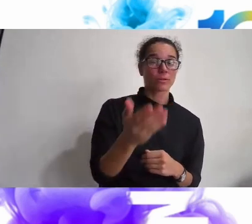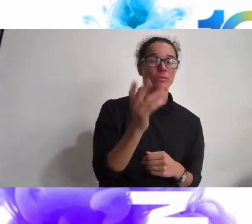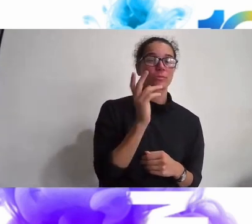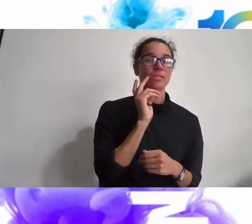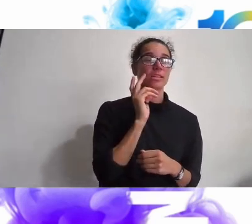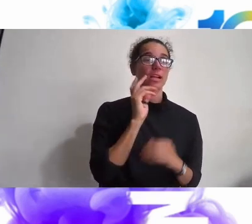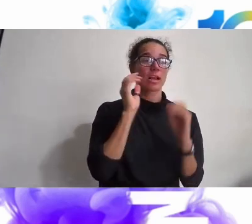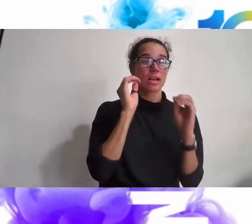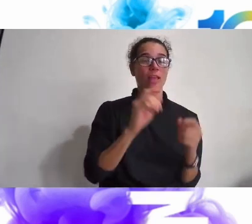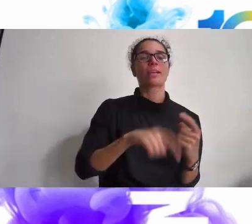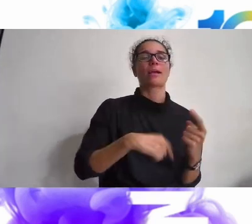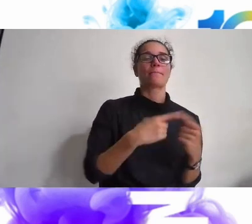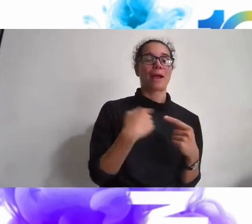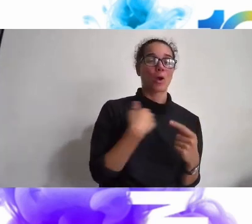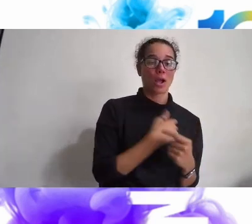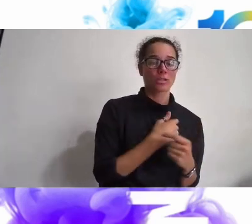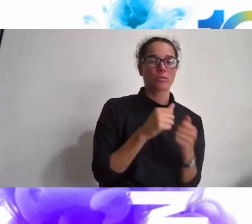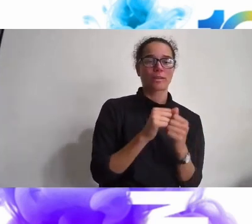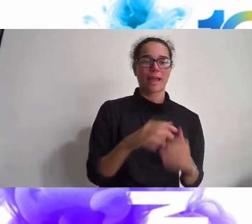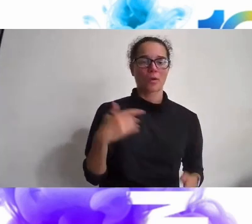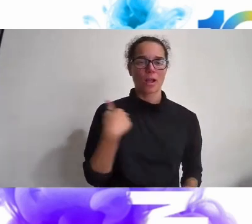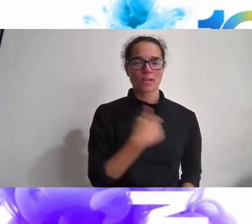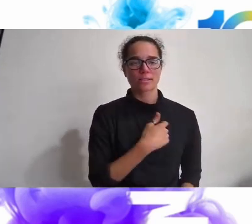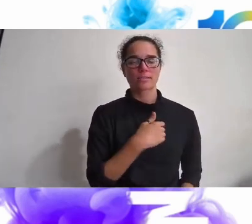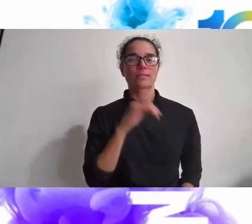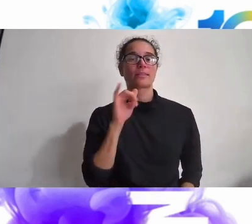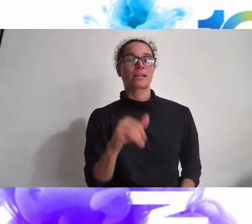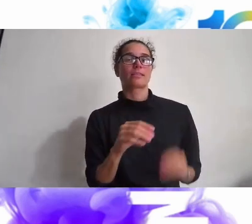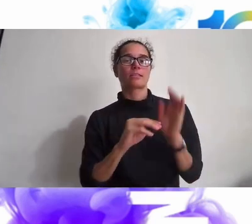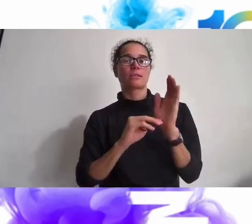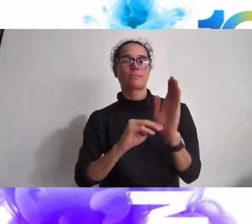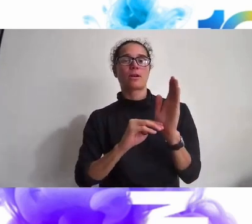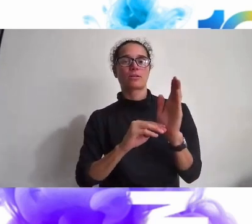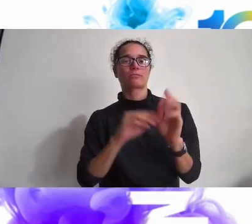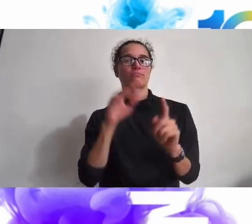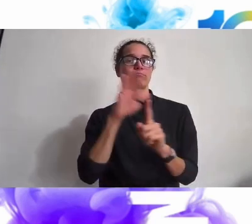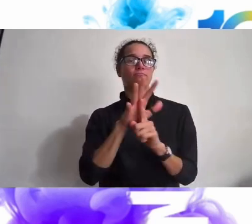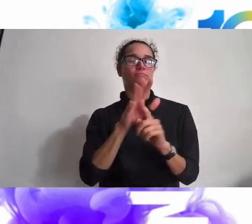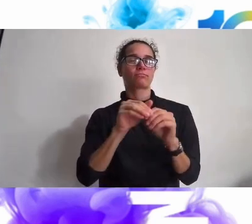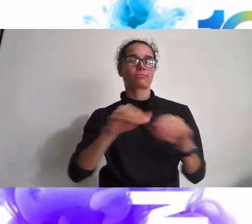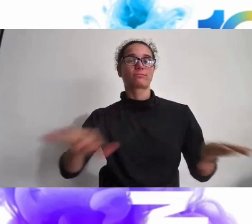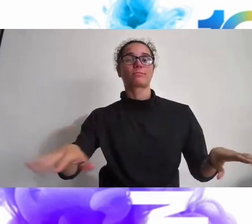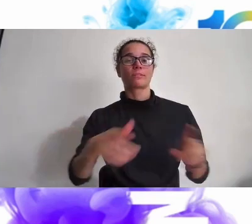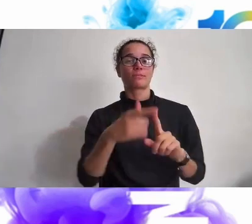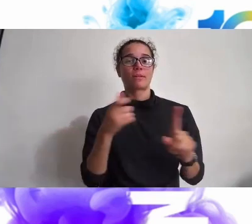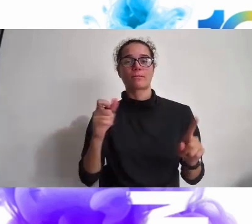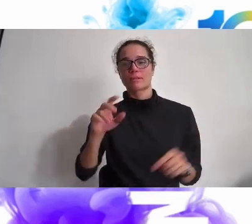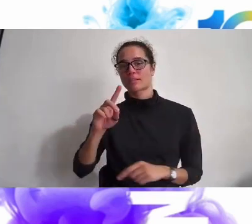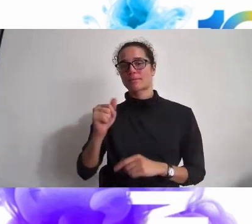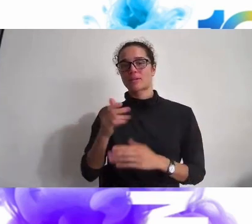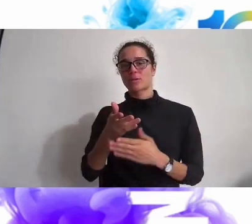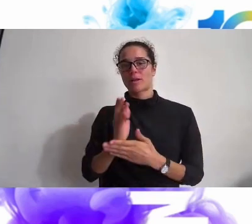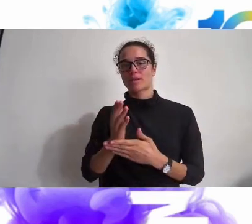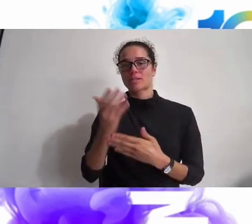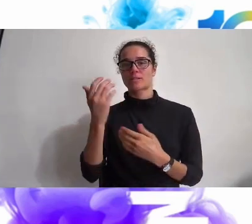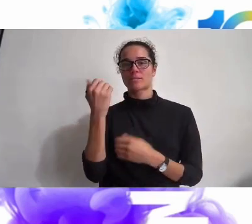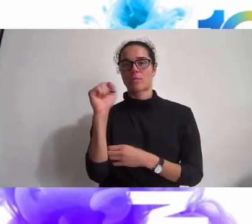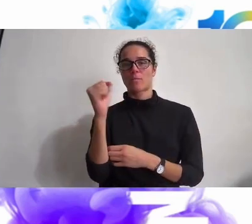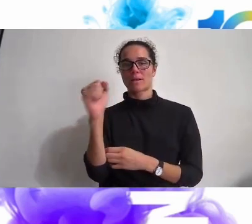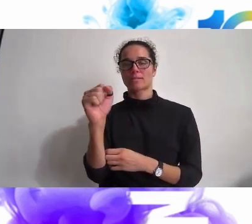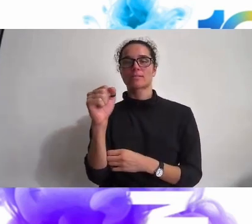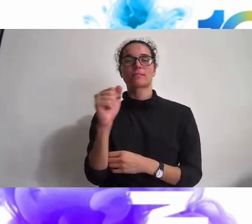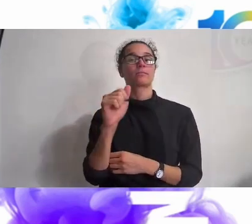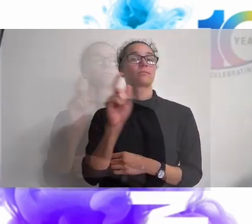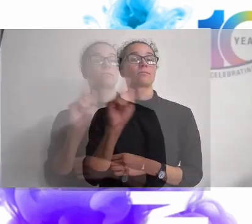us without us. It is a motto popularized by the disability rights movement in South